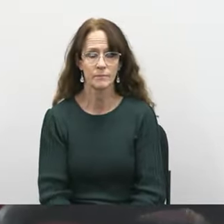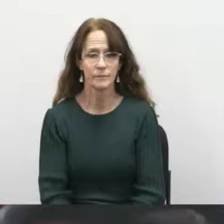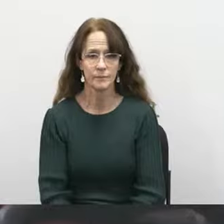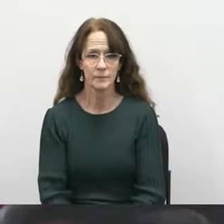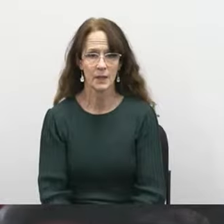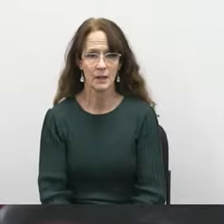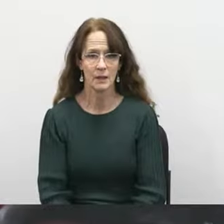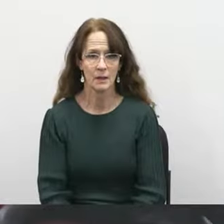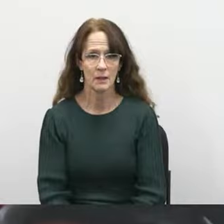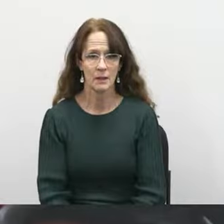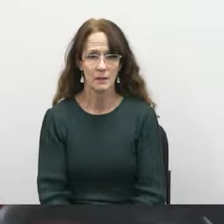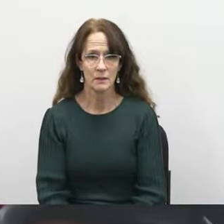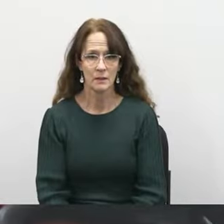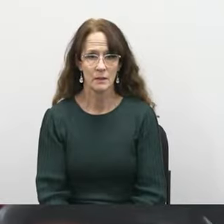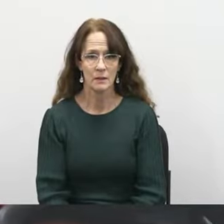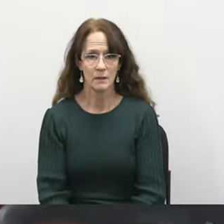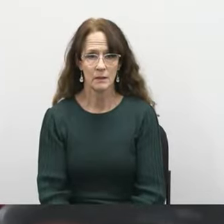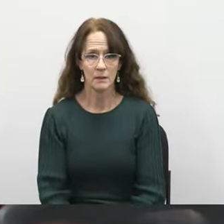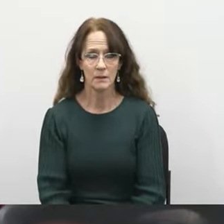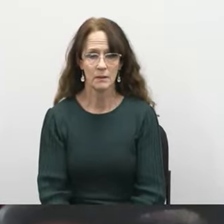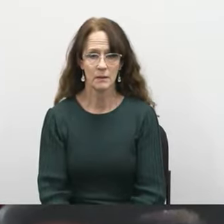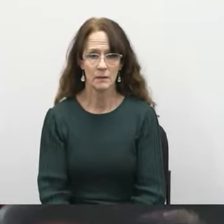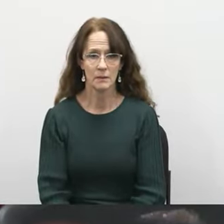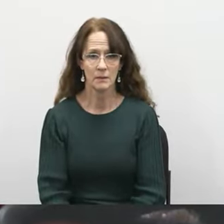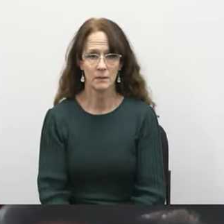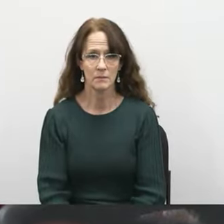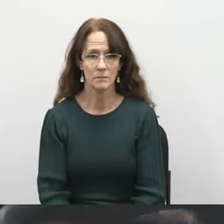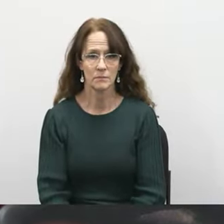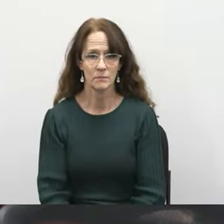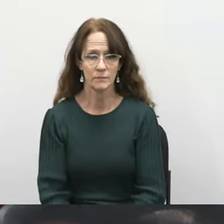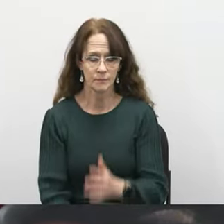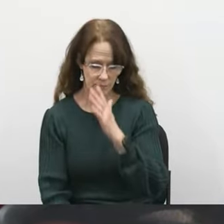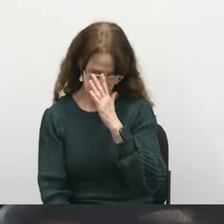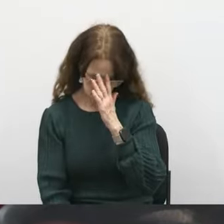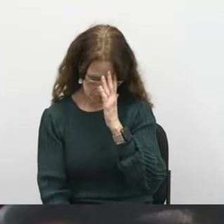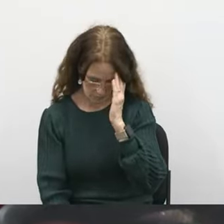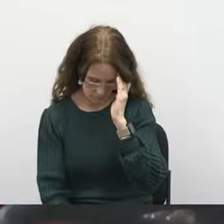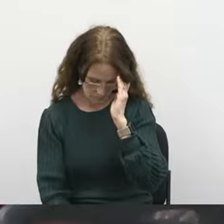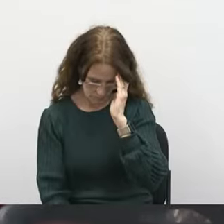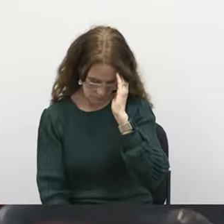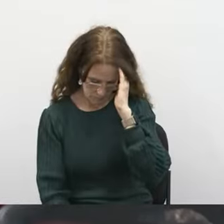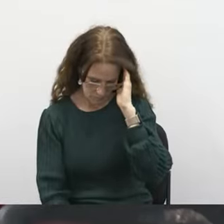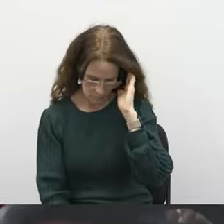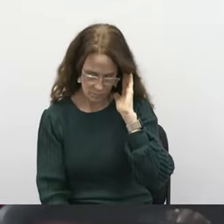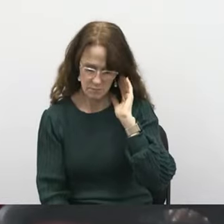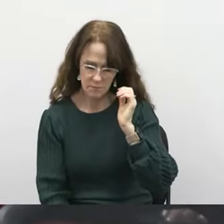Yo vengo de un tiempo que se usaba mucho las